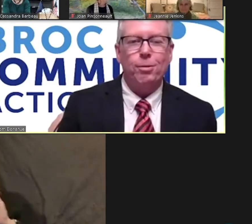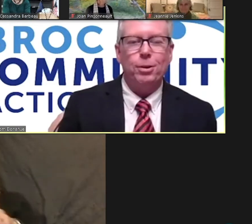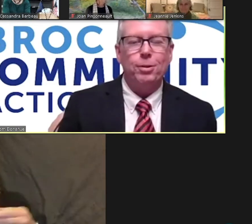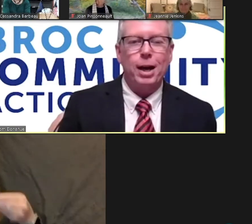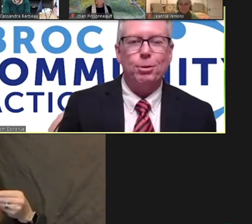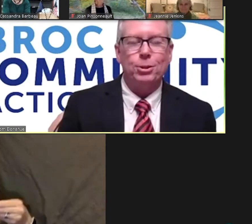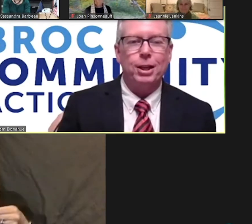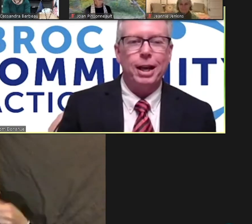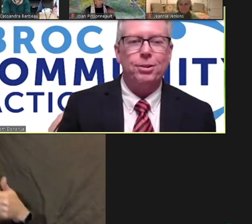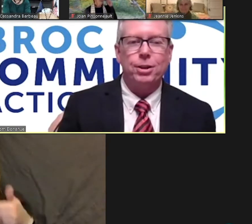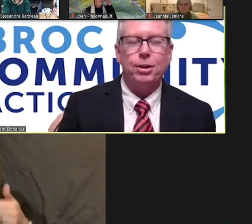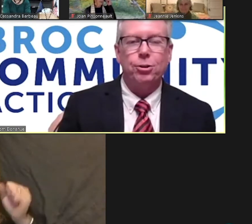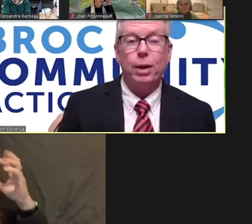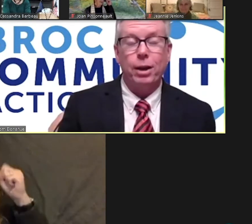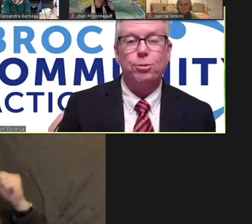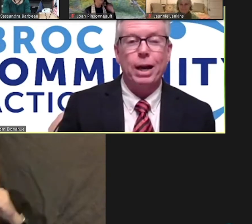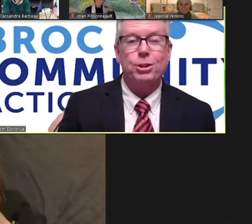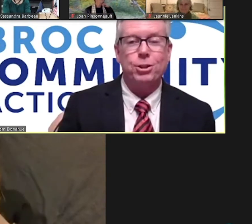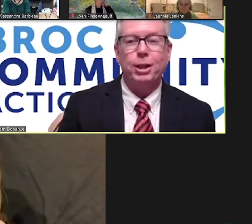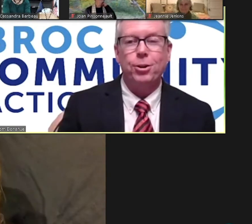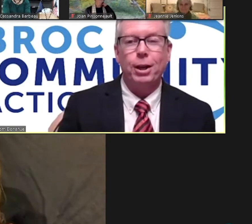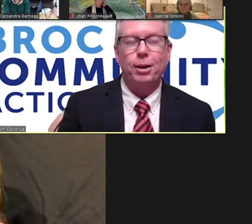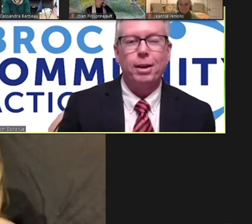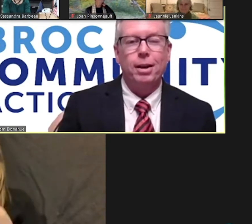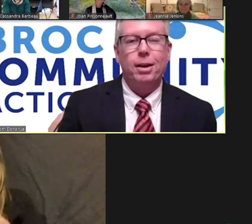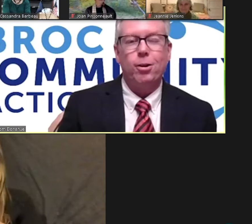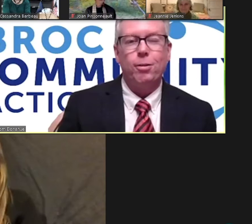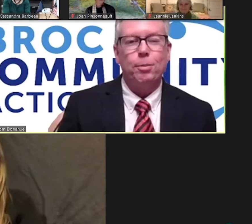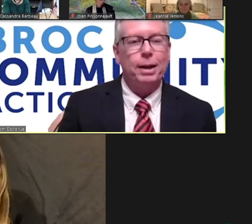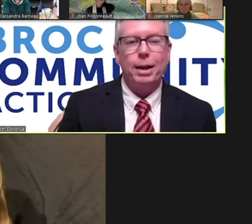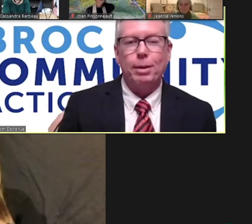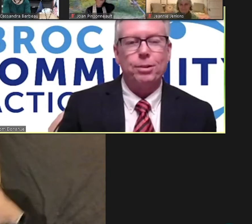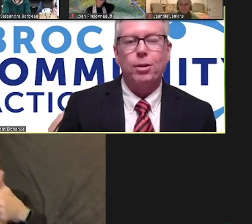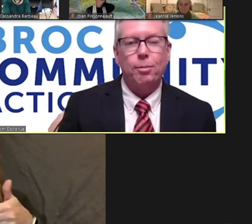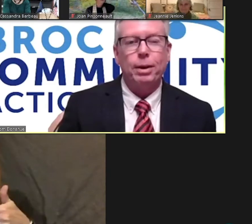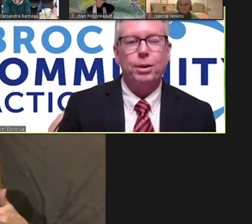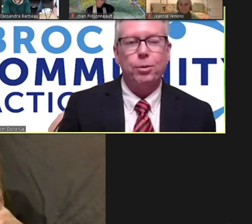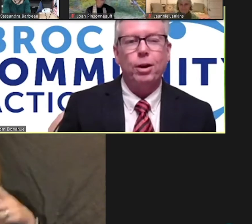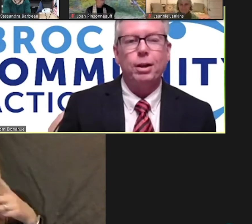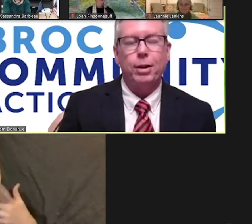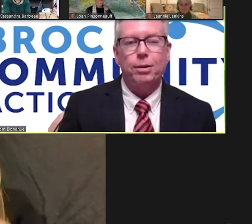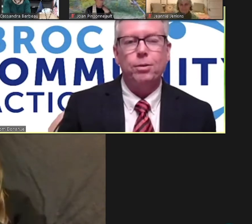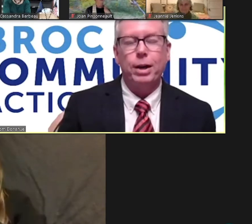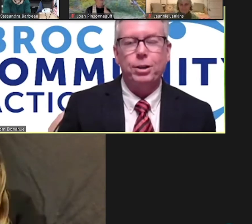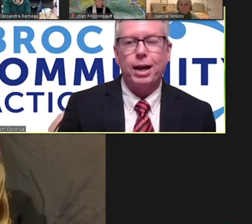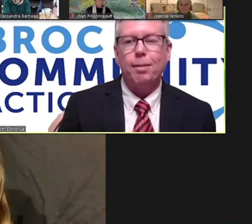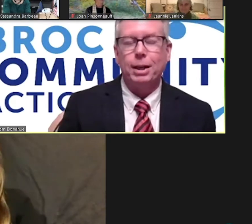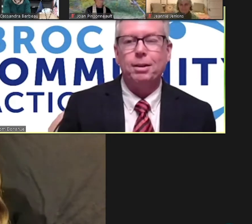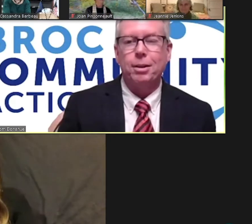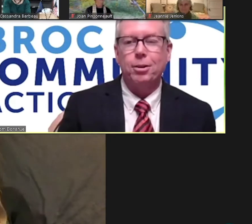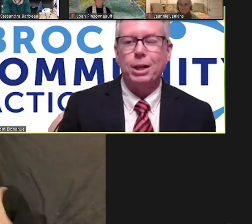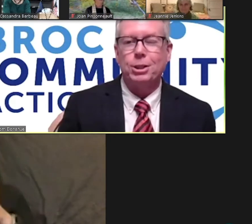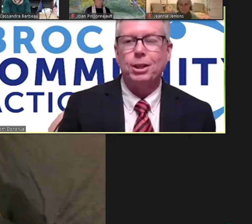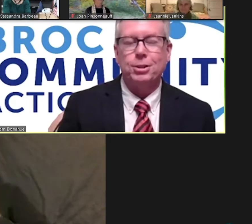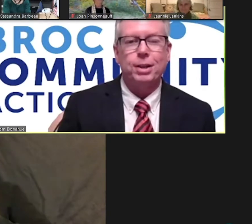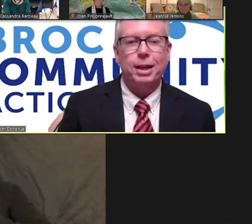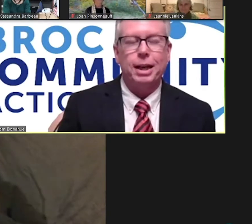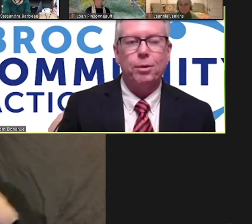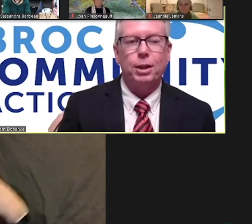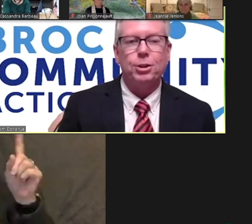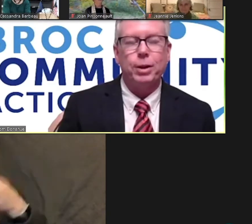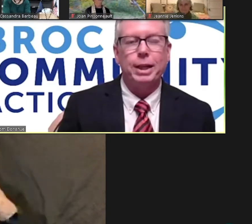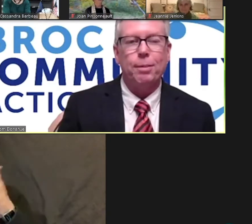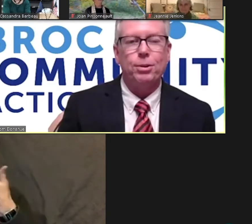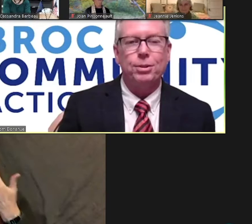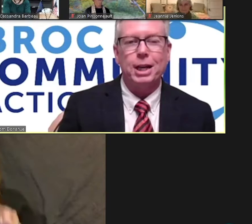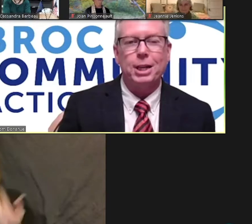be proud of what you've accomplished in the last year, especially during a COVID pandemic. So amazing work, great job, and congratulations on